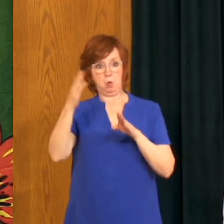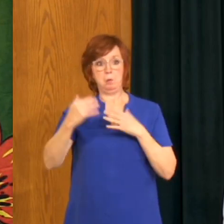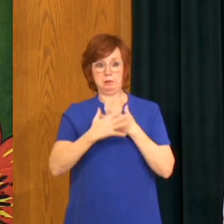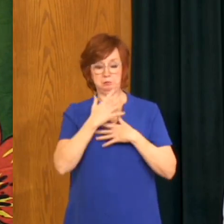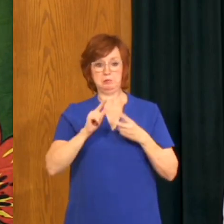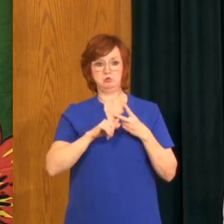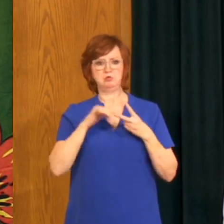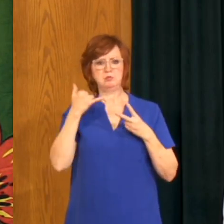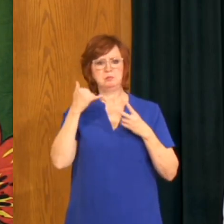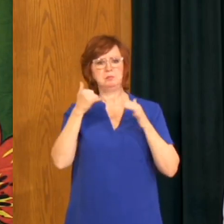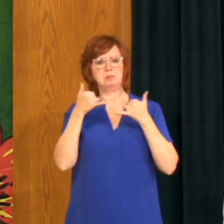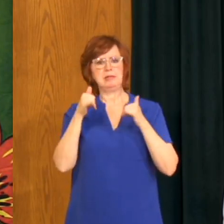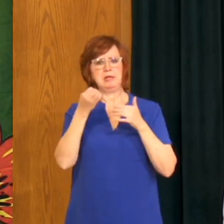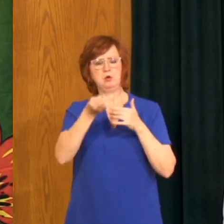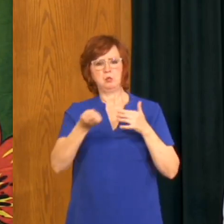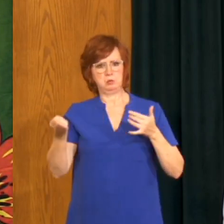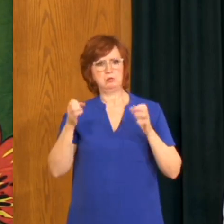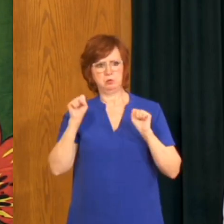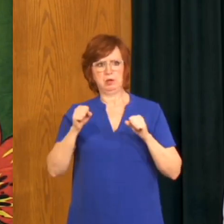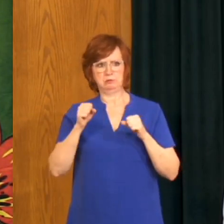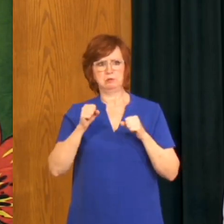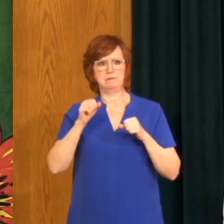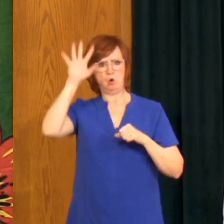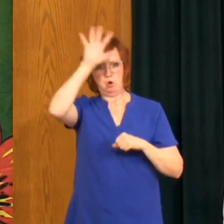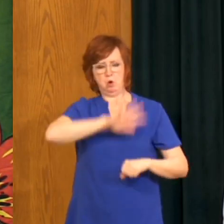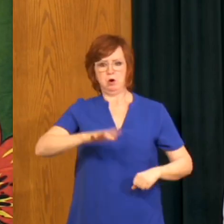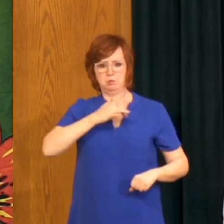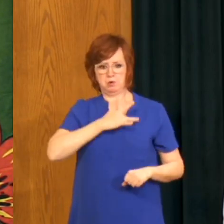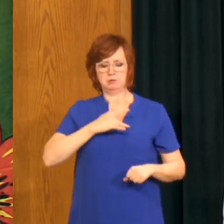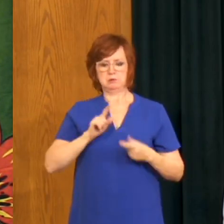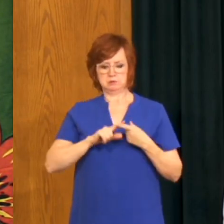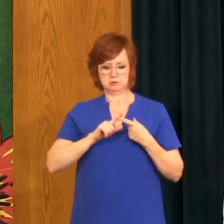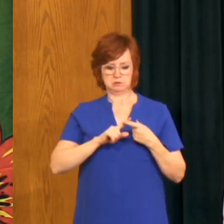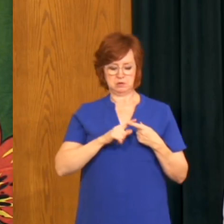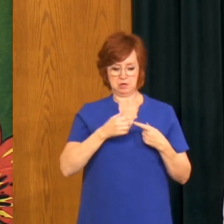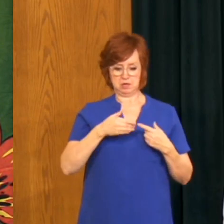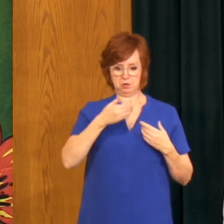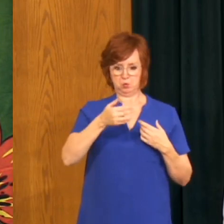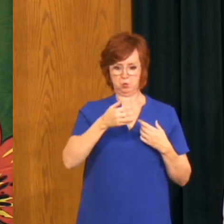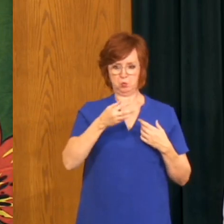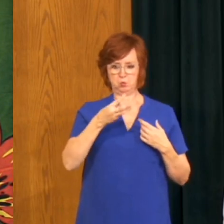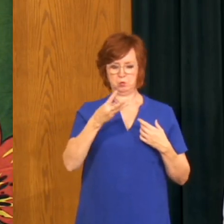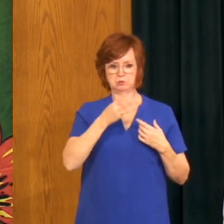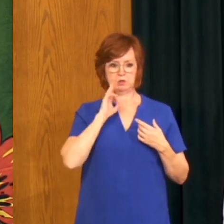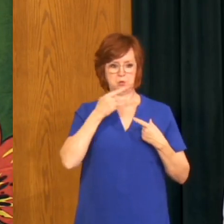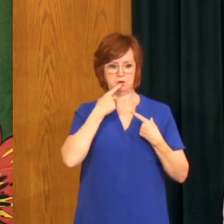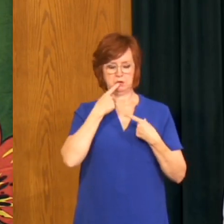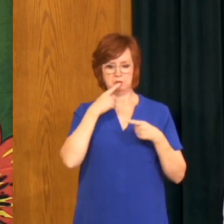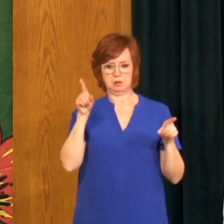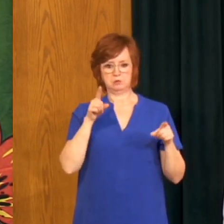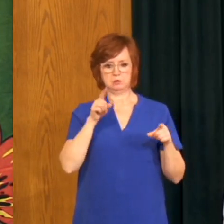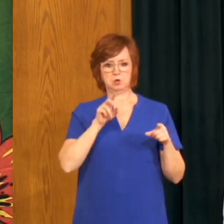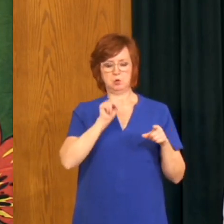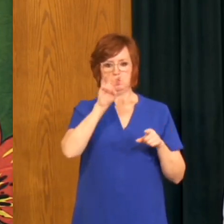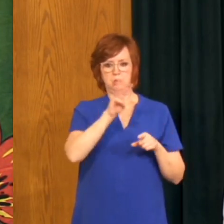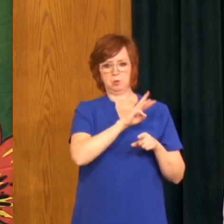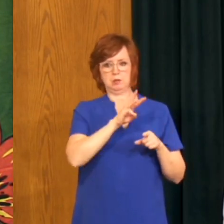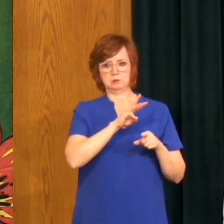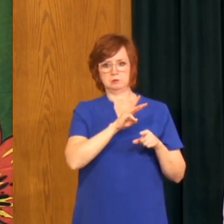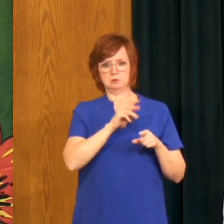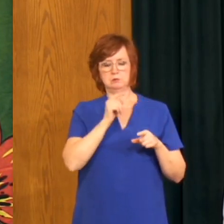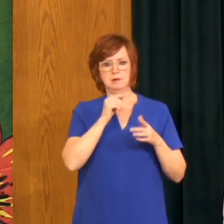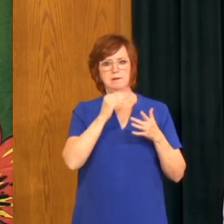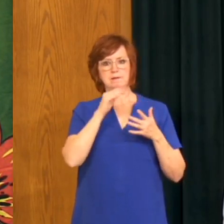have an announcement on Phase 3 in the northwest in sometime in the future here, but